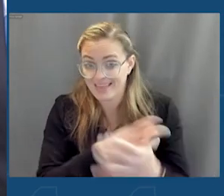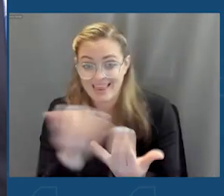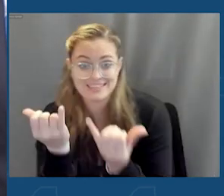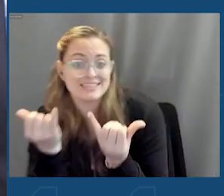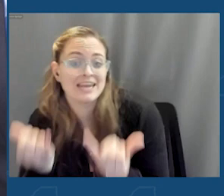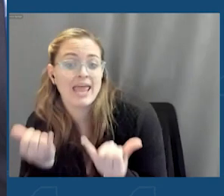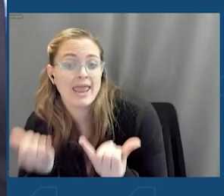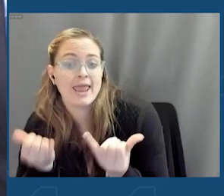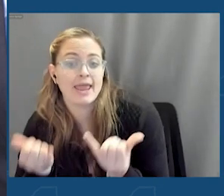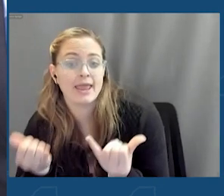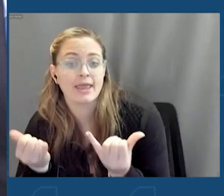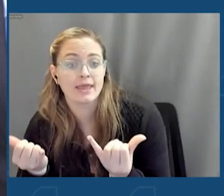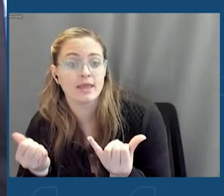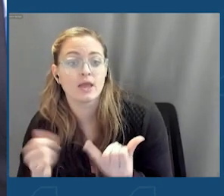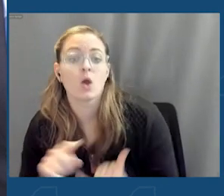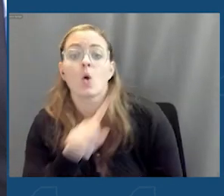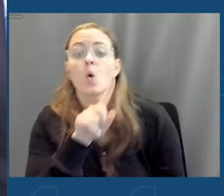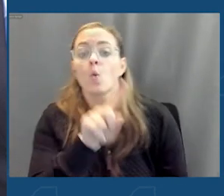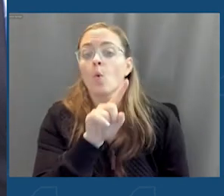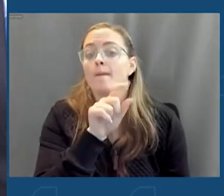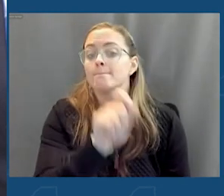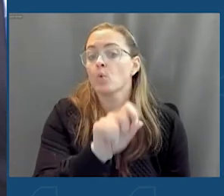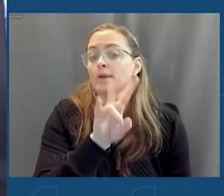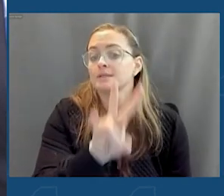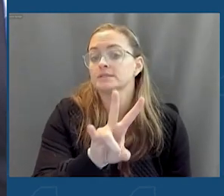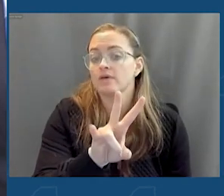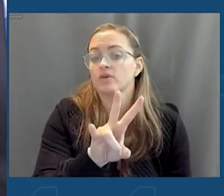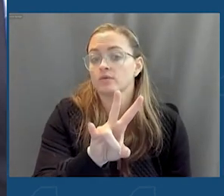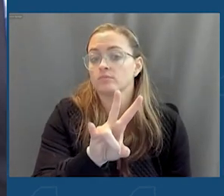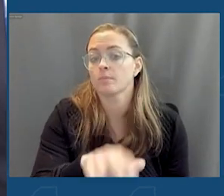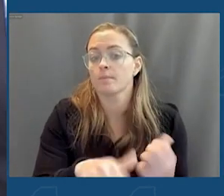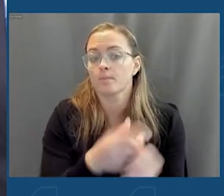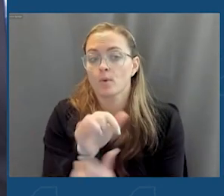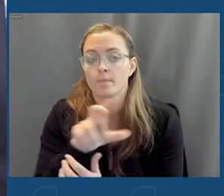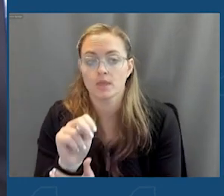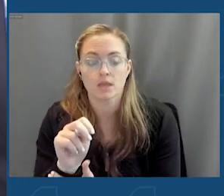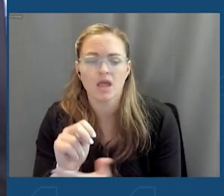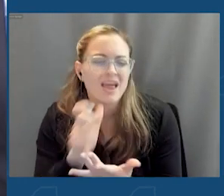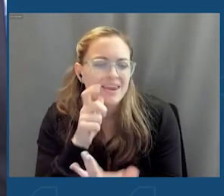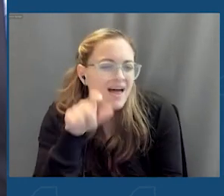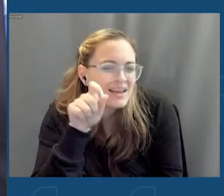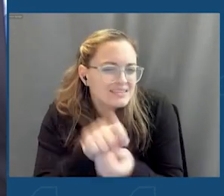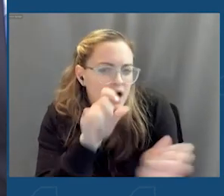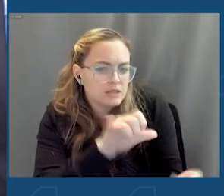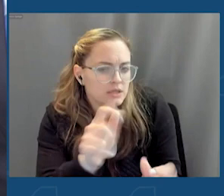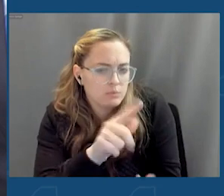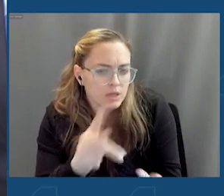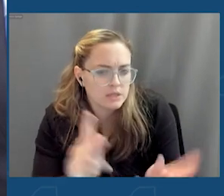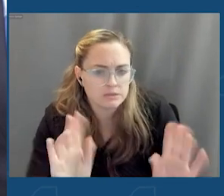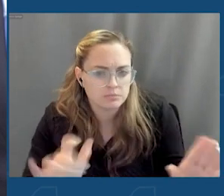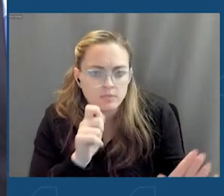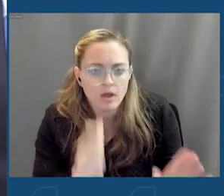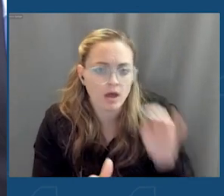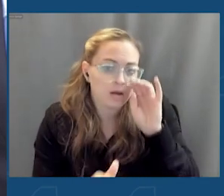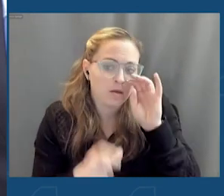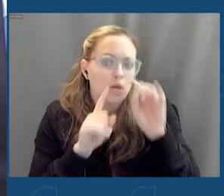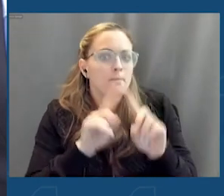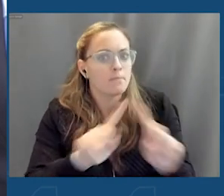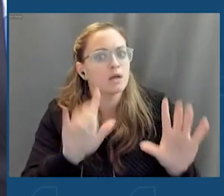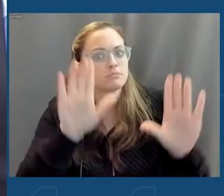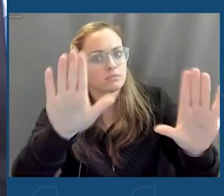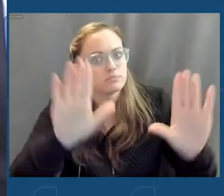to date, it is 1.7 crimes per million riders. Now, we're not exactly where we were, but that is an amazing